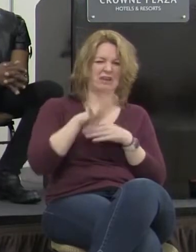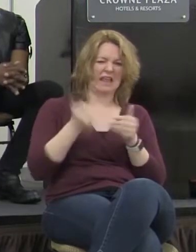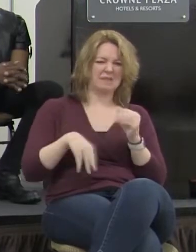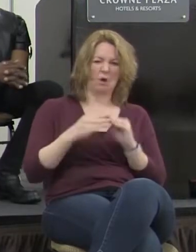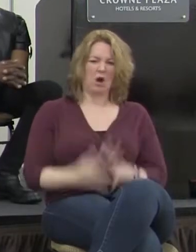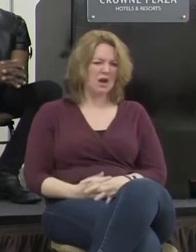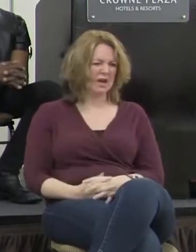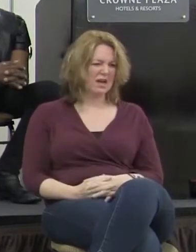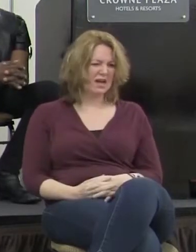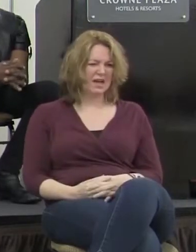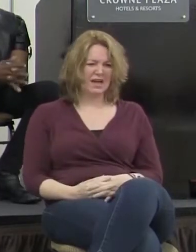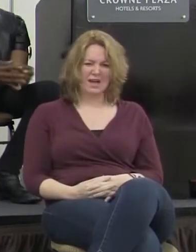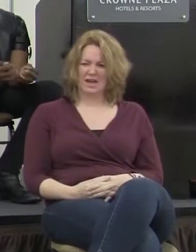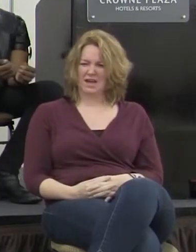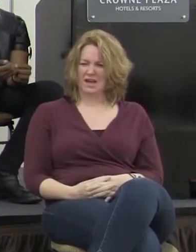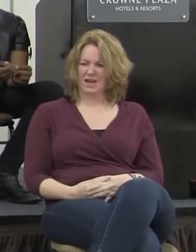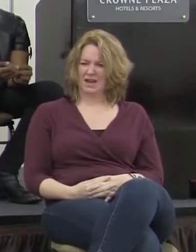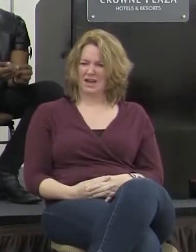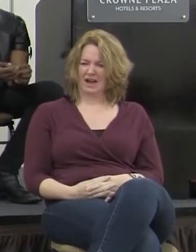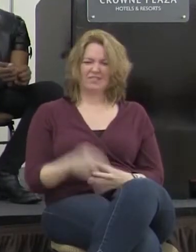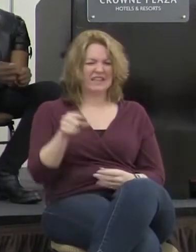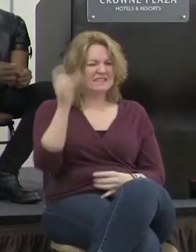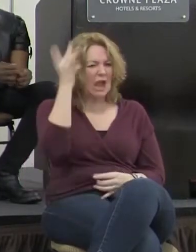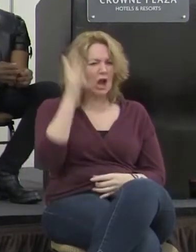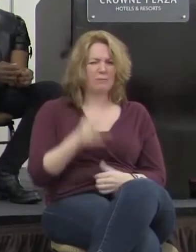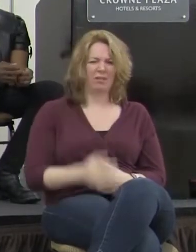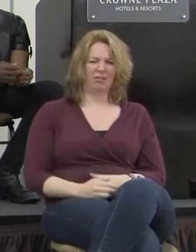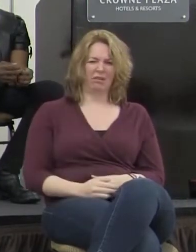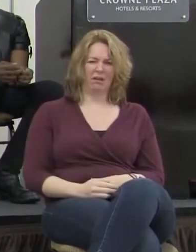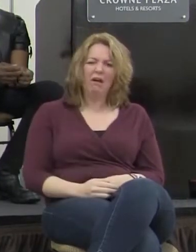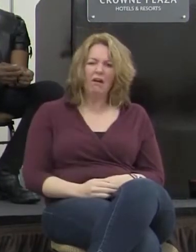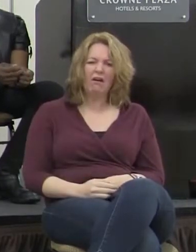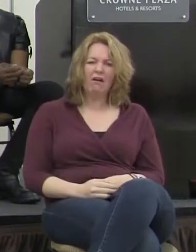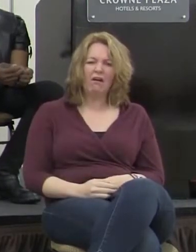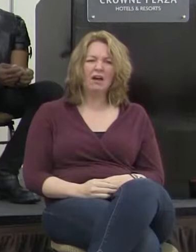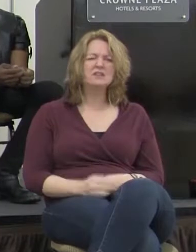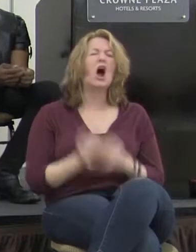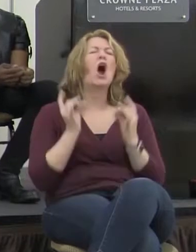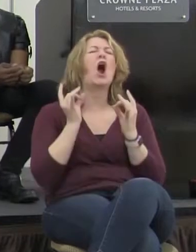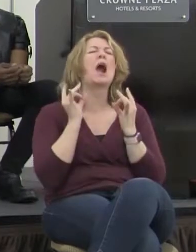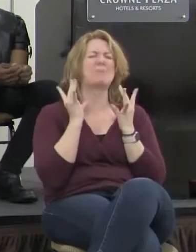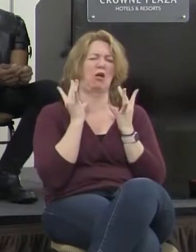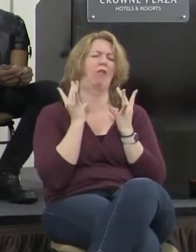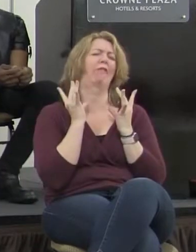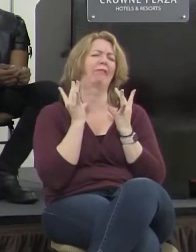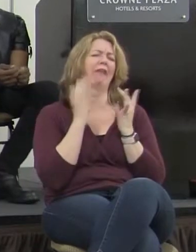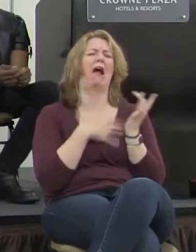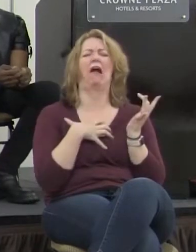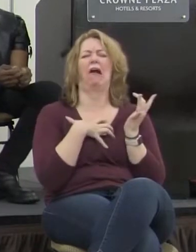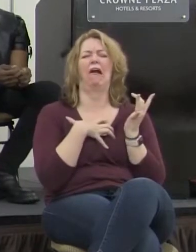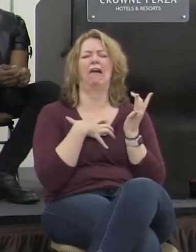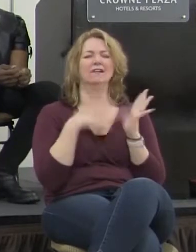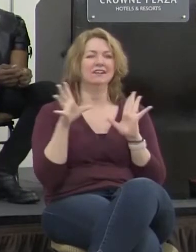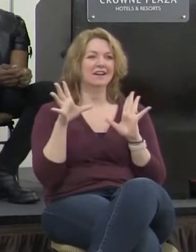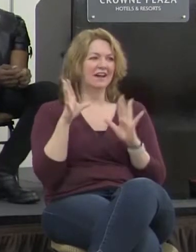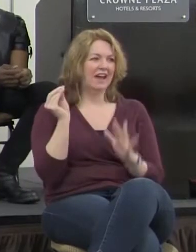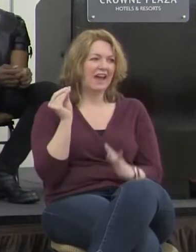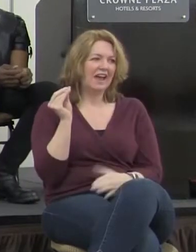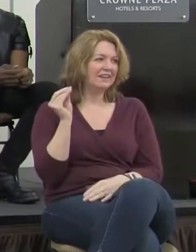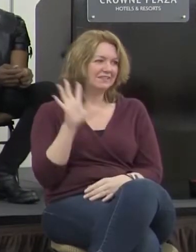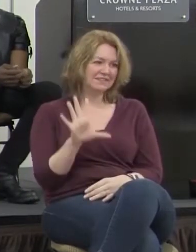anymore. This is terrible. Not terrible. Terrible music. And it was